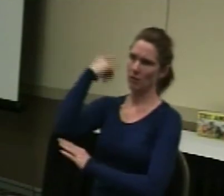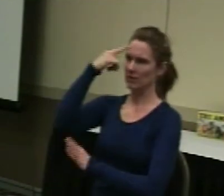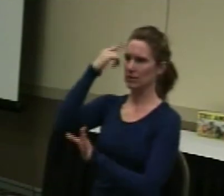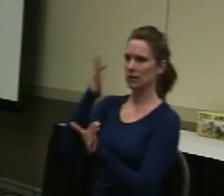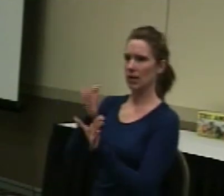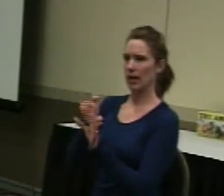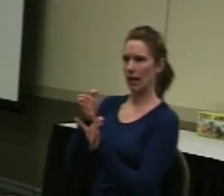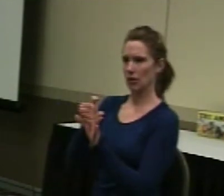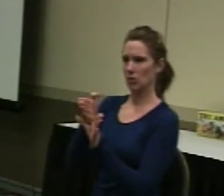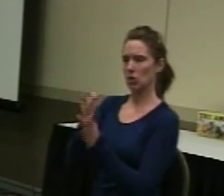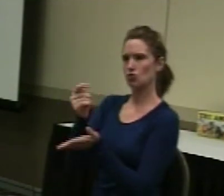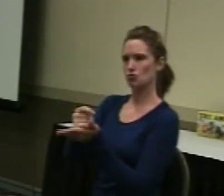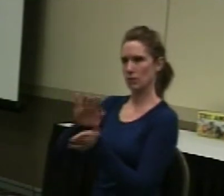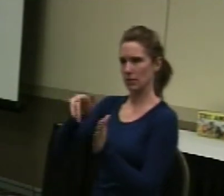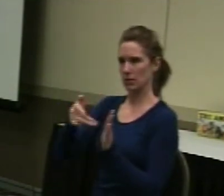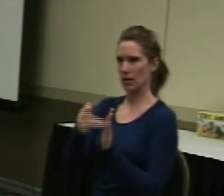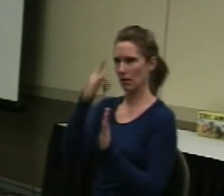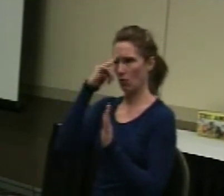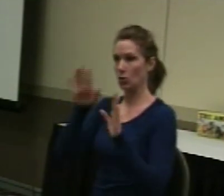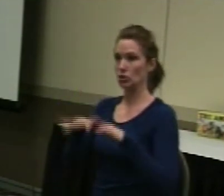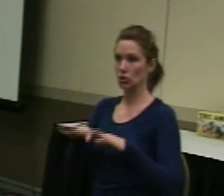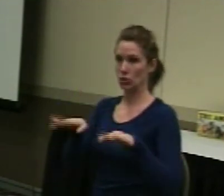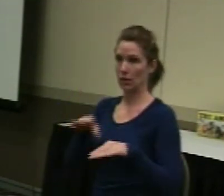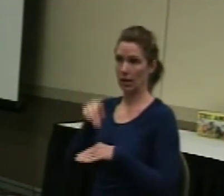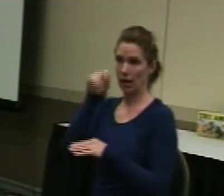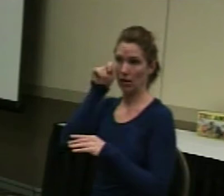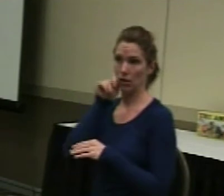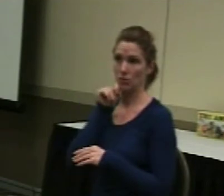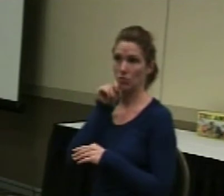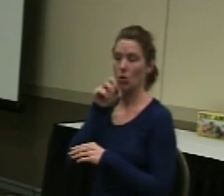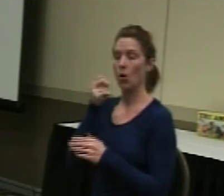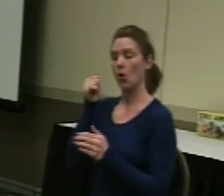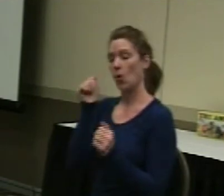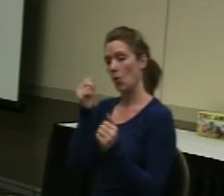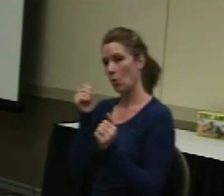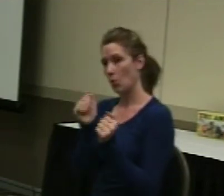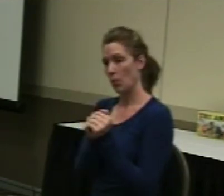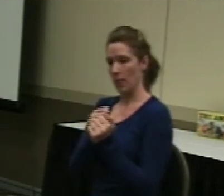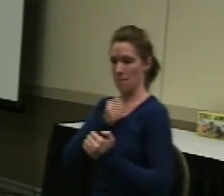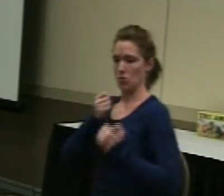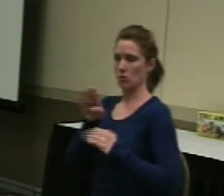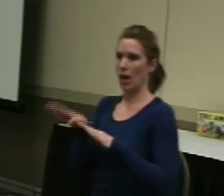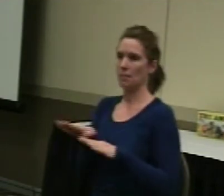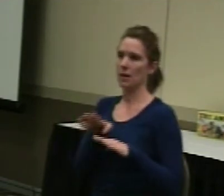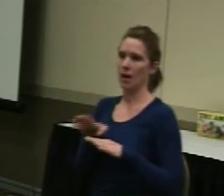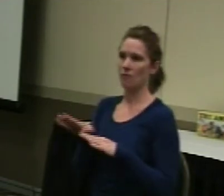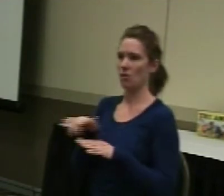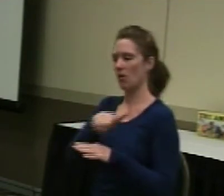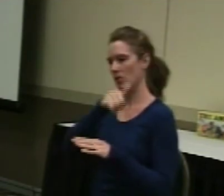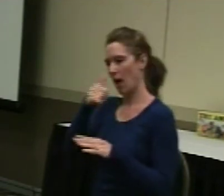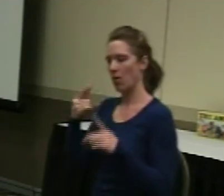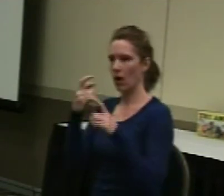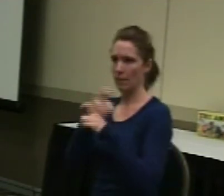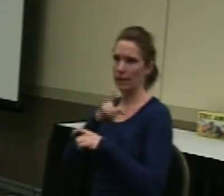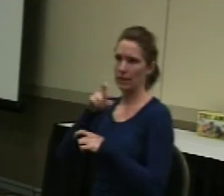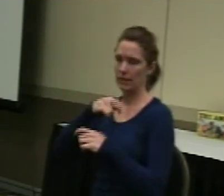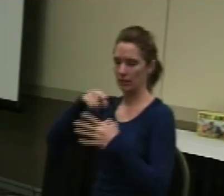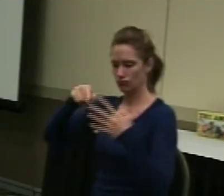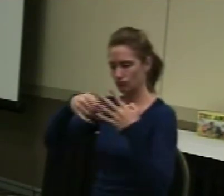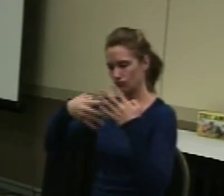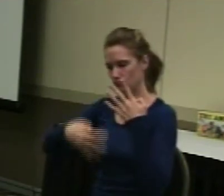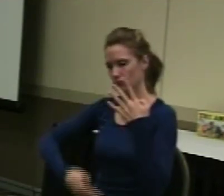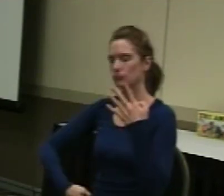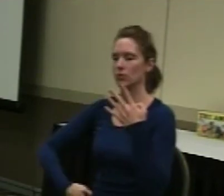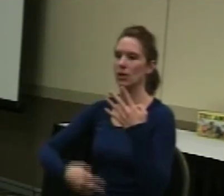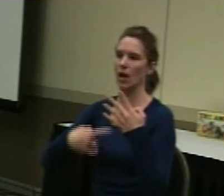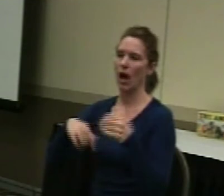psychiatric treatment center for children and adolescents with emotional and behavioral, as well as other complicated needs. prior to